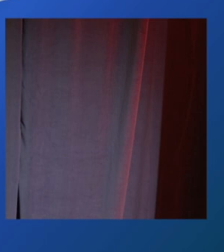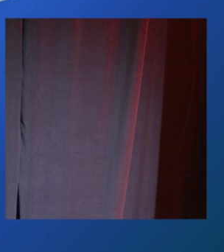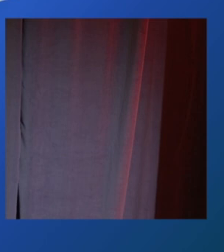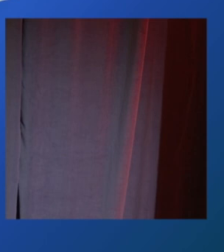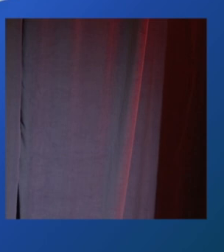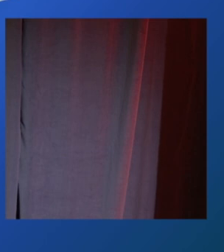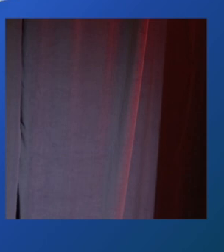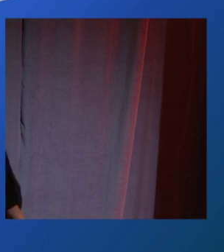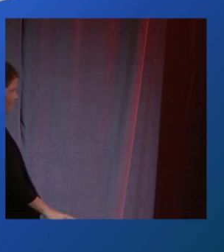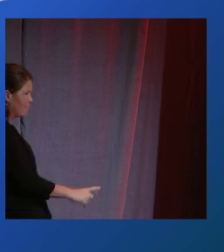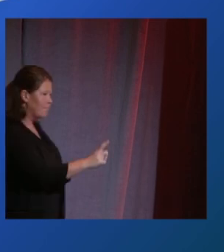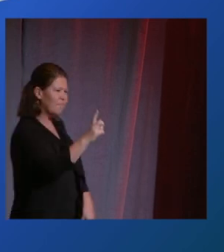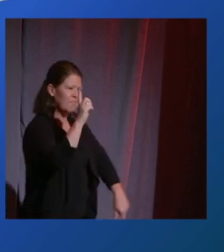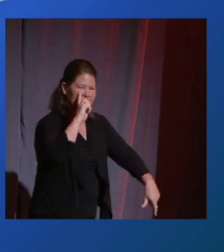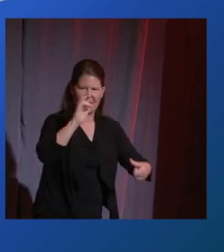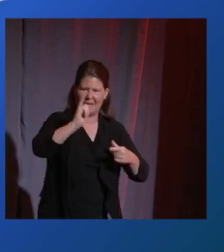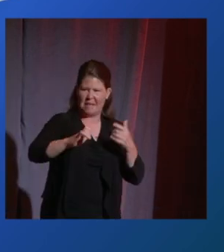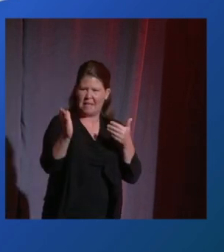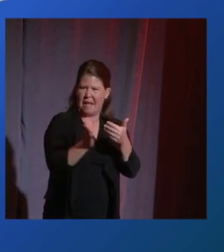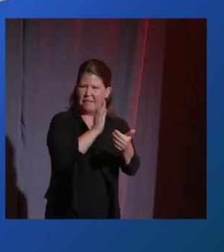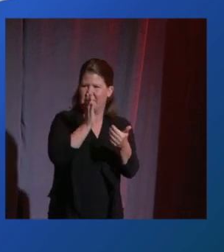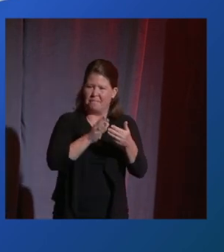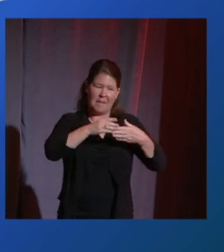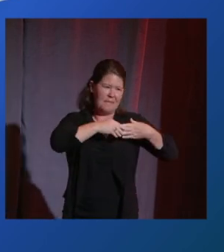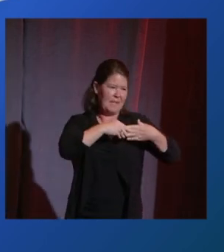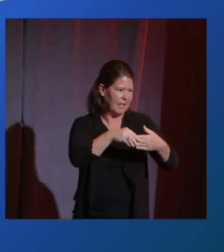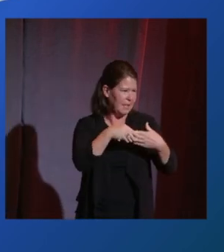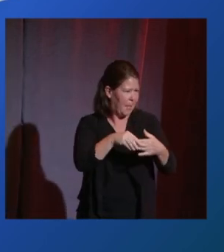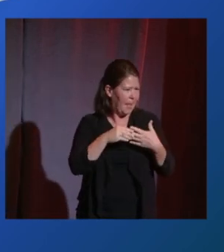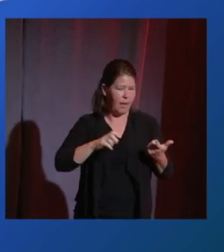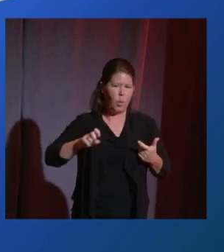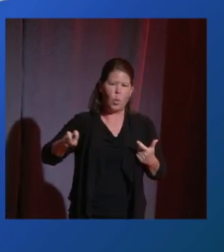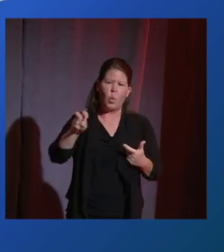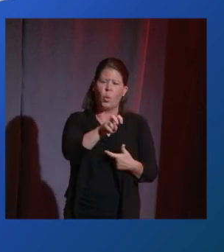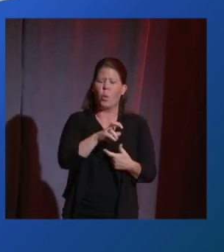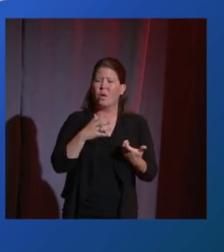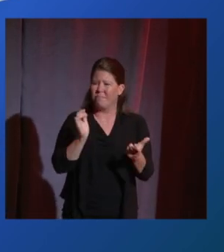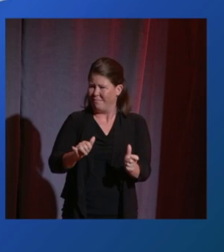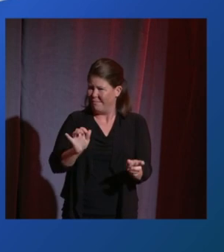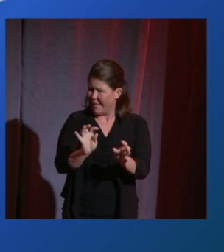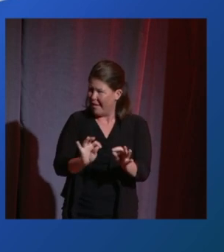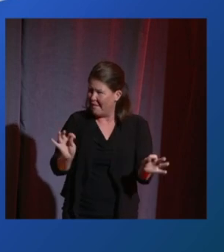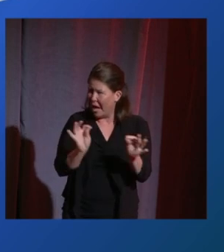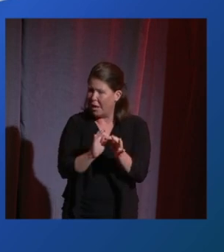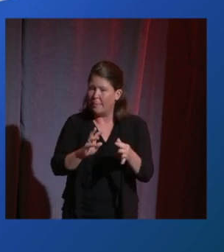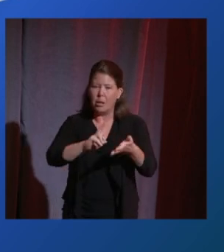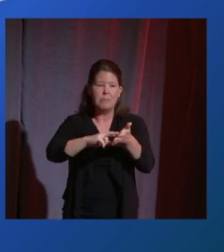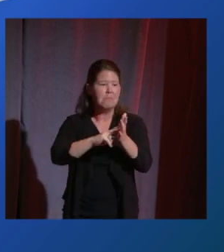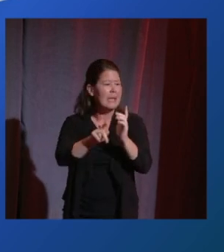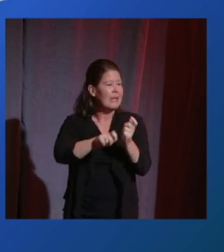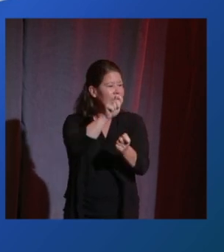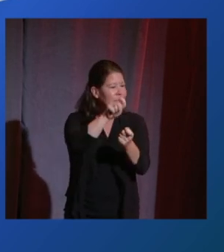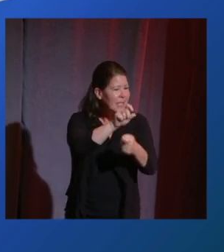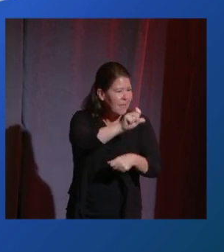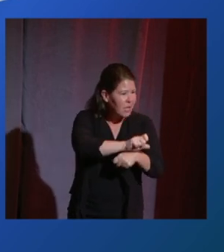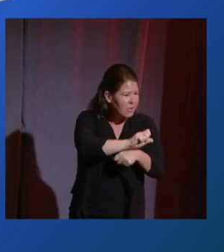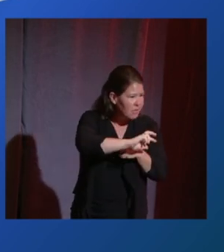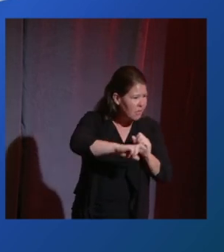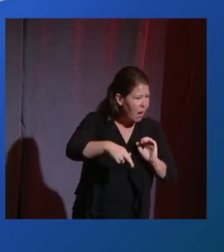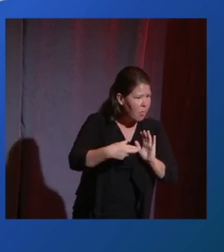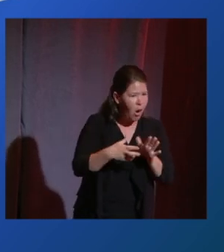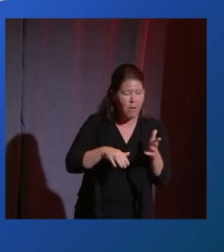I think can alleviate a little bit of the scare behind possibly not having that very specific job rooll of task every single day being there